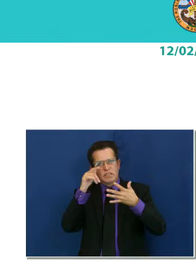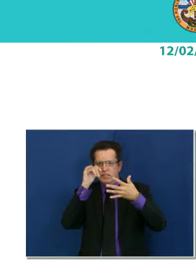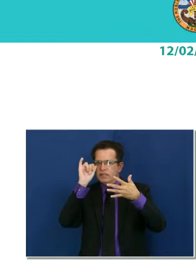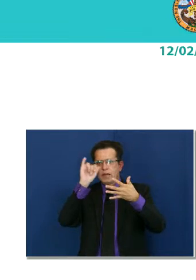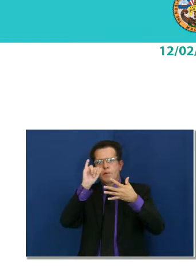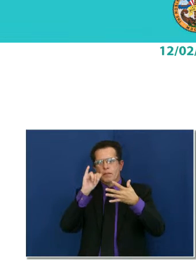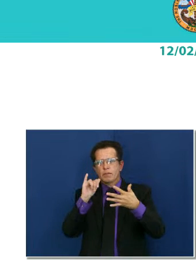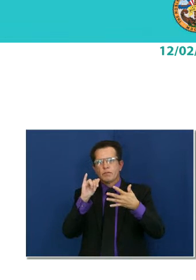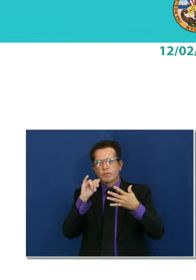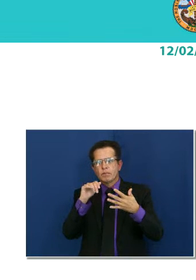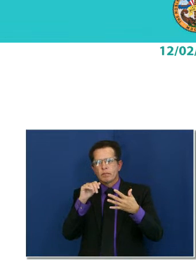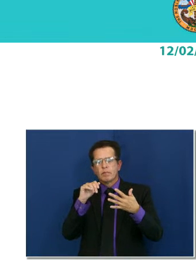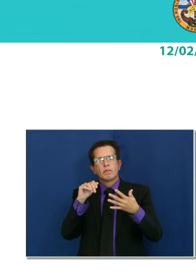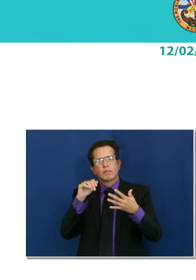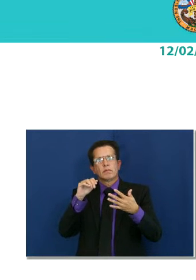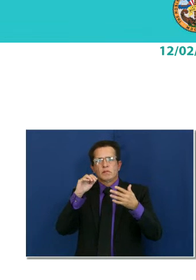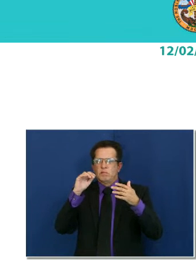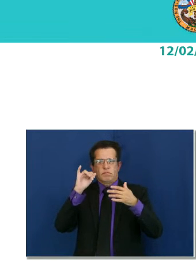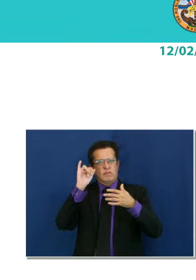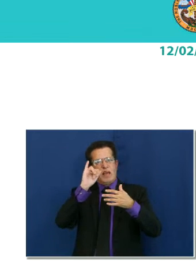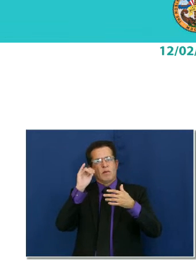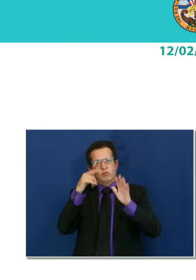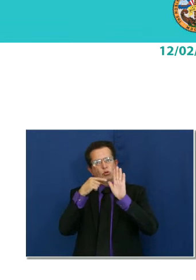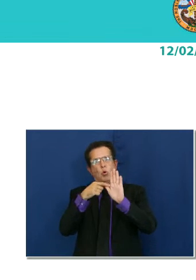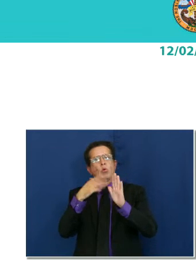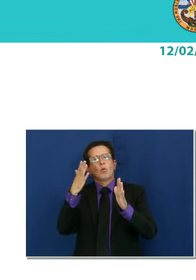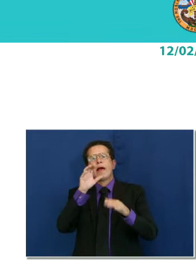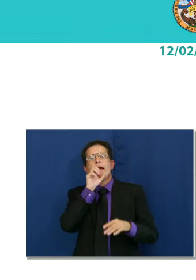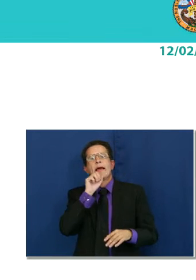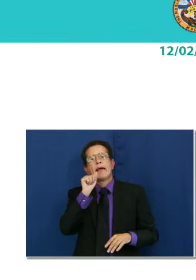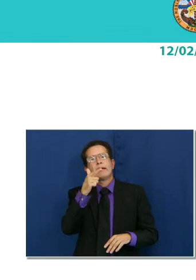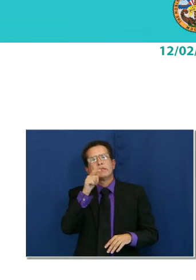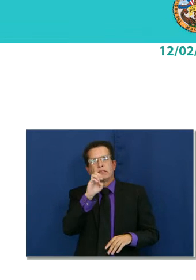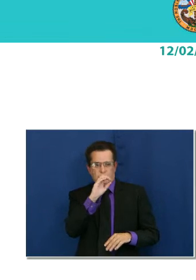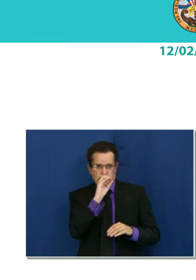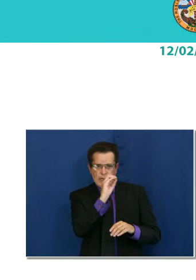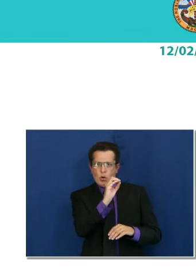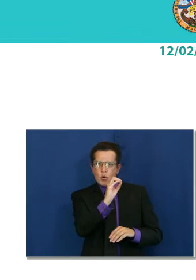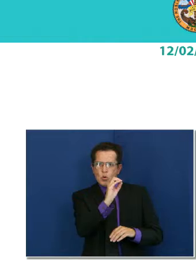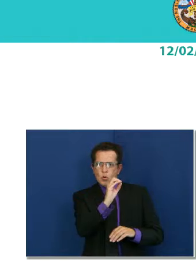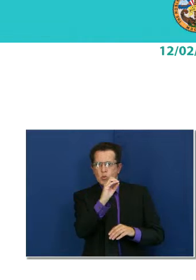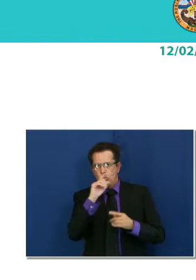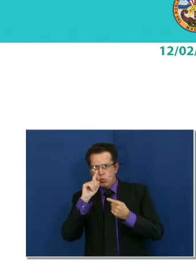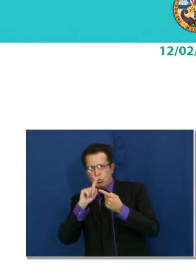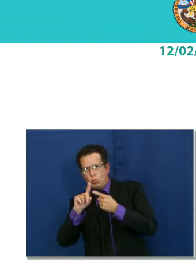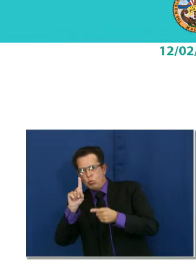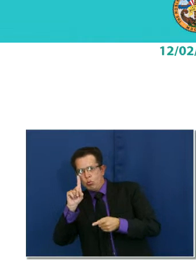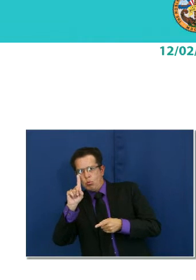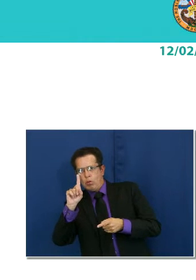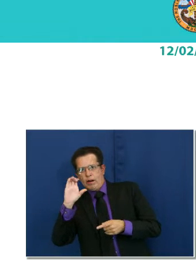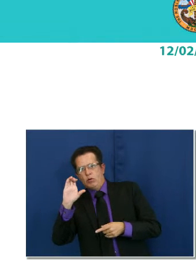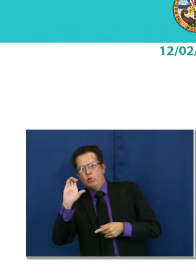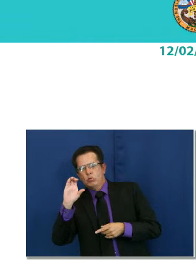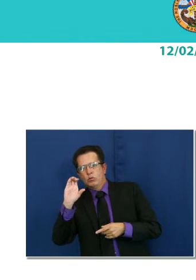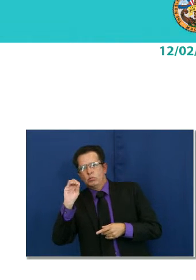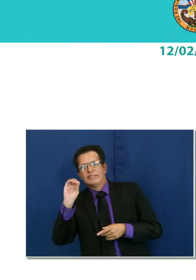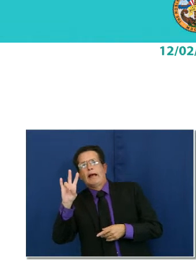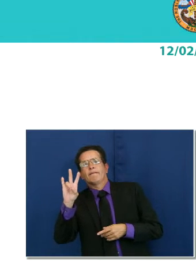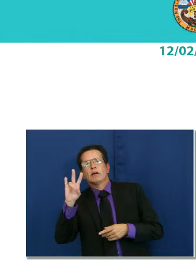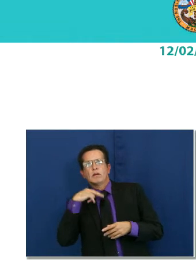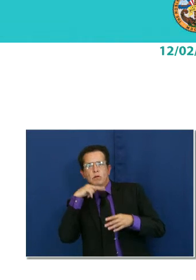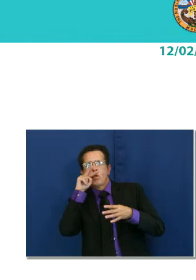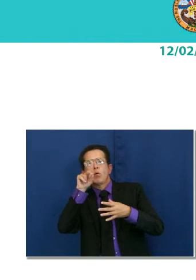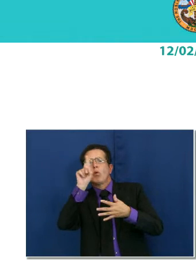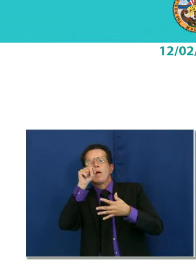unchanged despite the increasing number of cases. The age range is from 0 to 107 years of